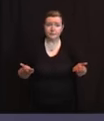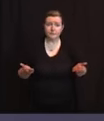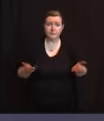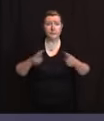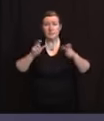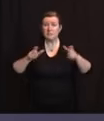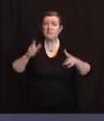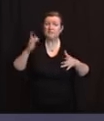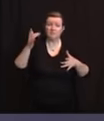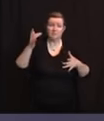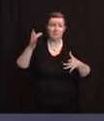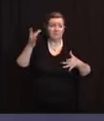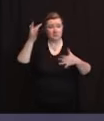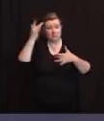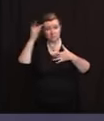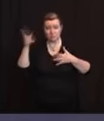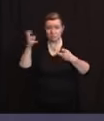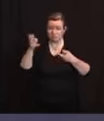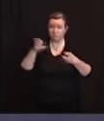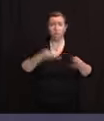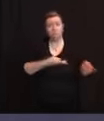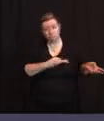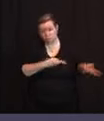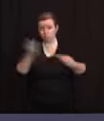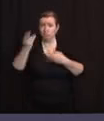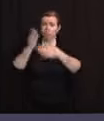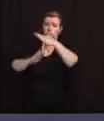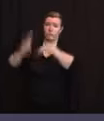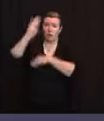and ICU beds. And we've got pictures of Italy